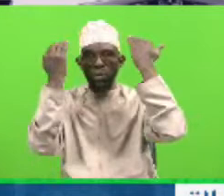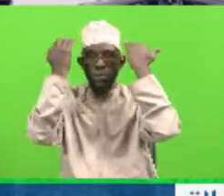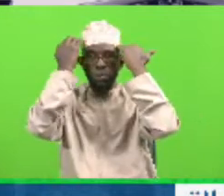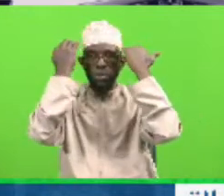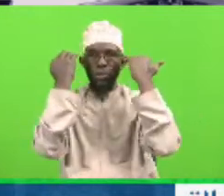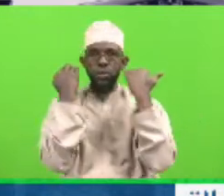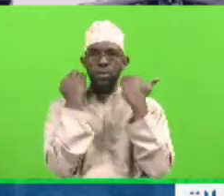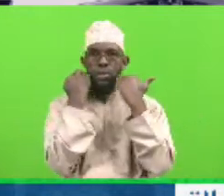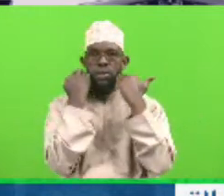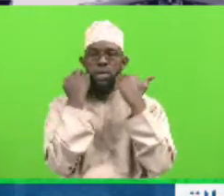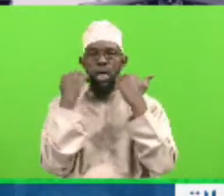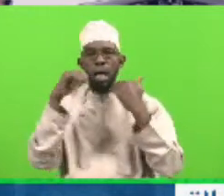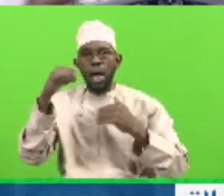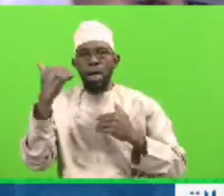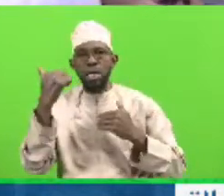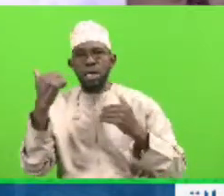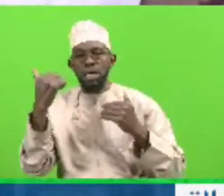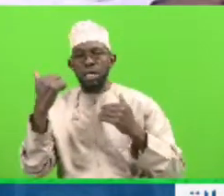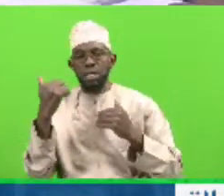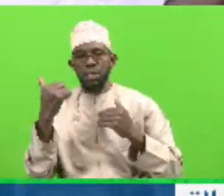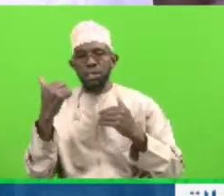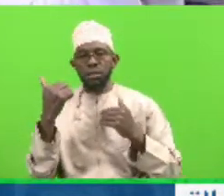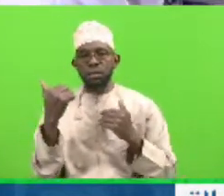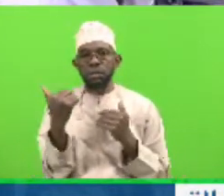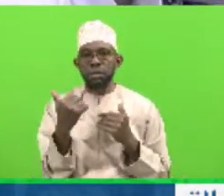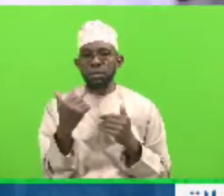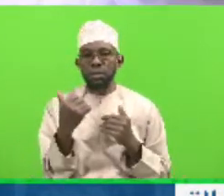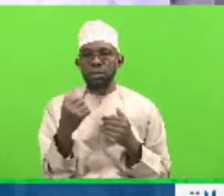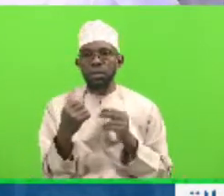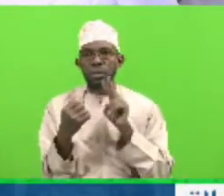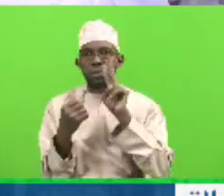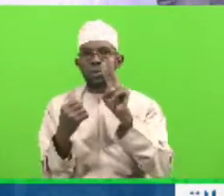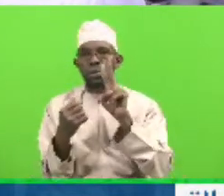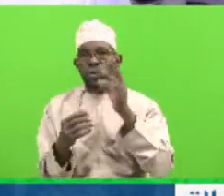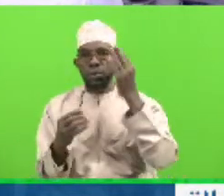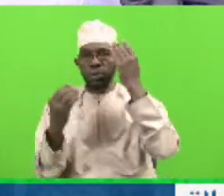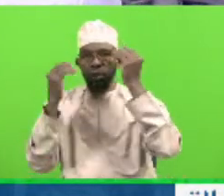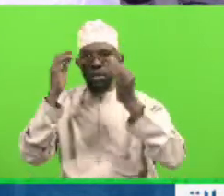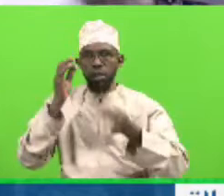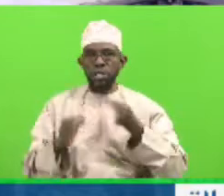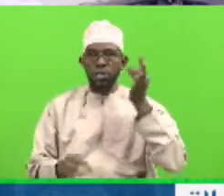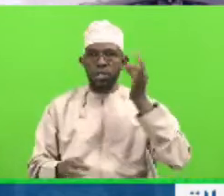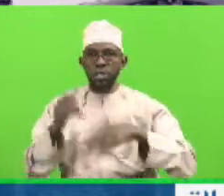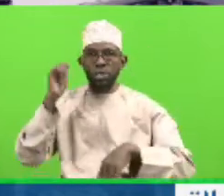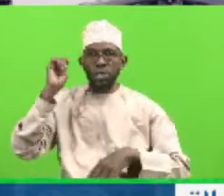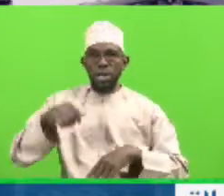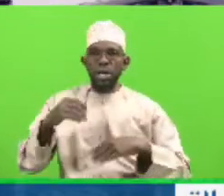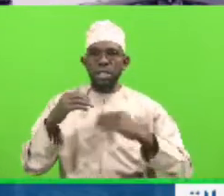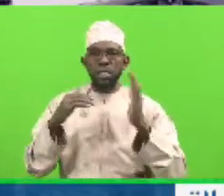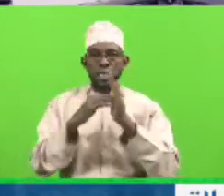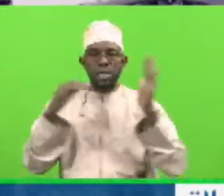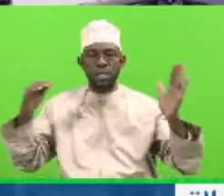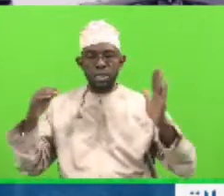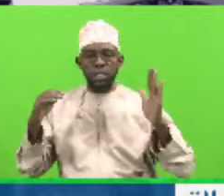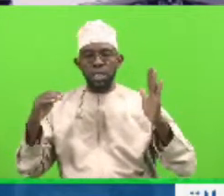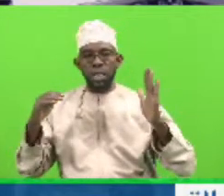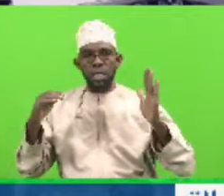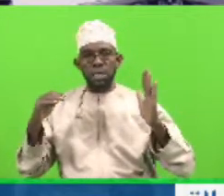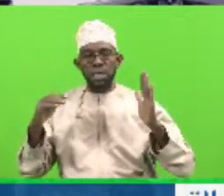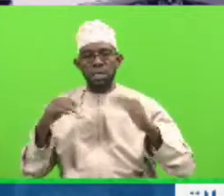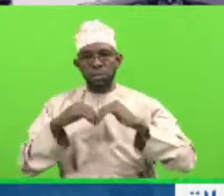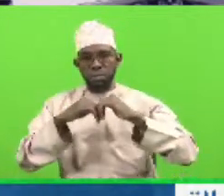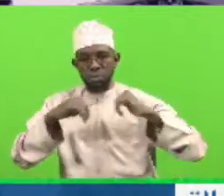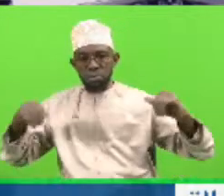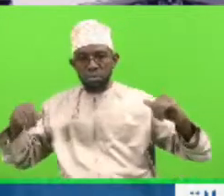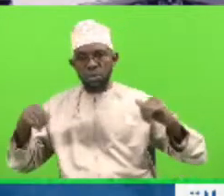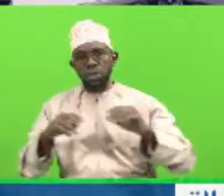On the other hand, we commend and laud the two justices who disagreed and dissented